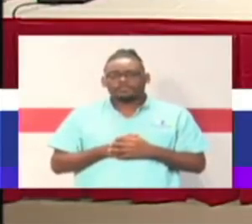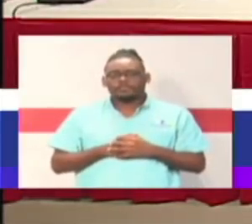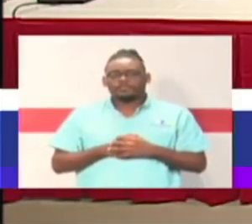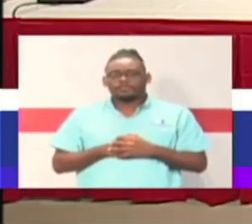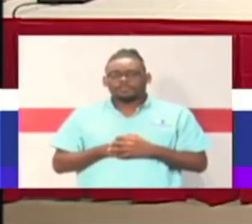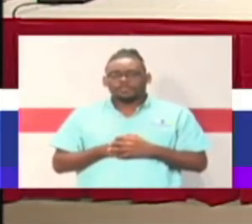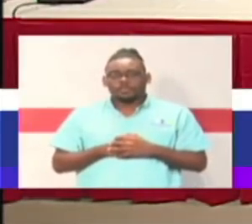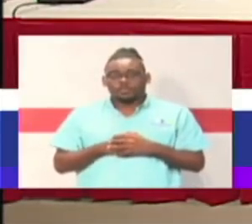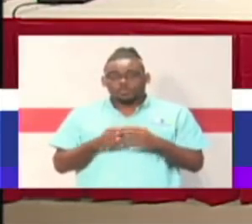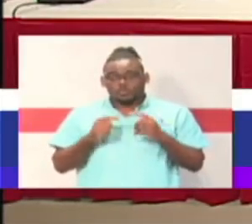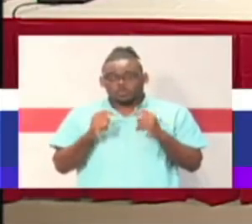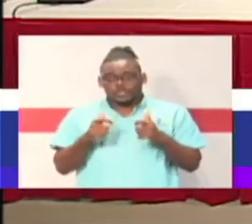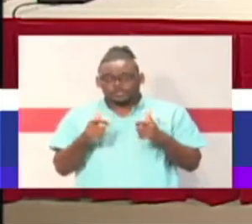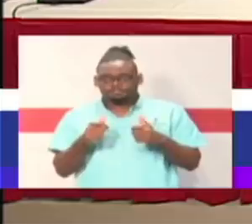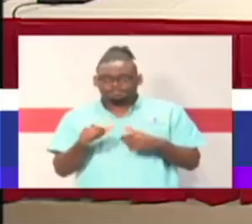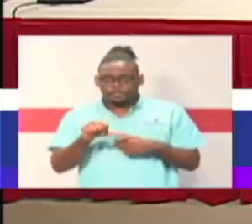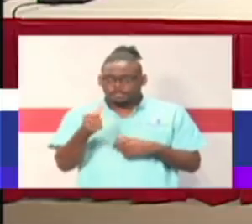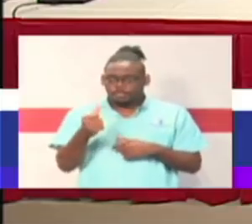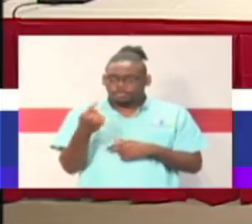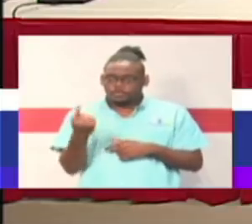at this point.